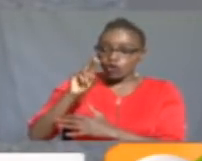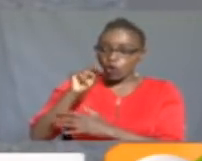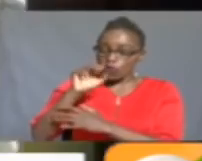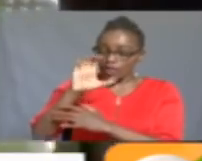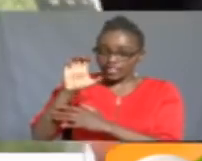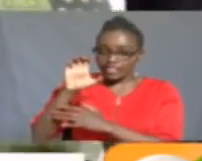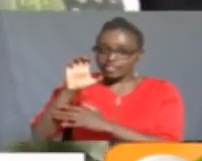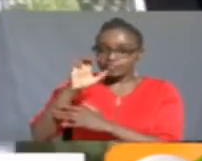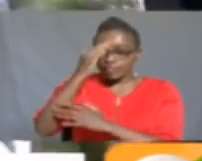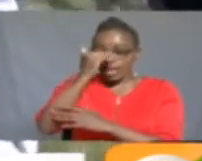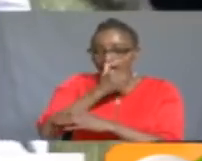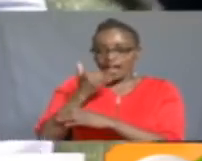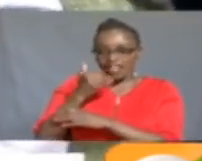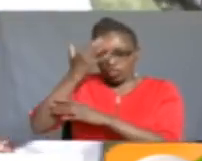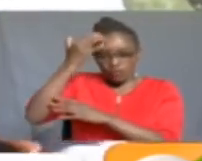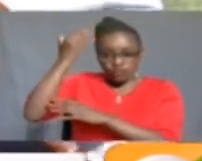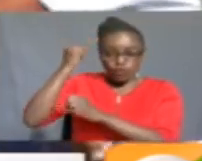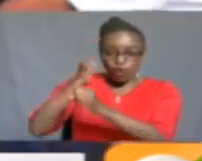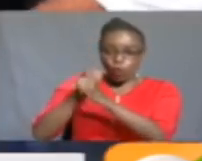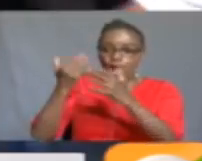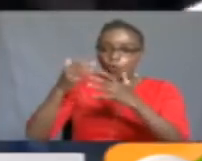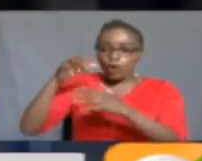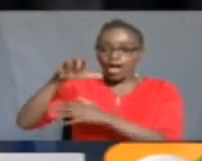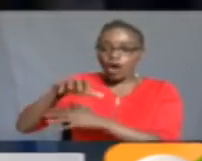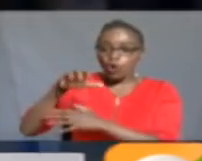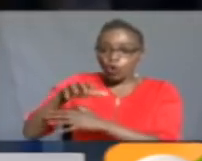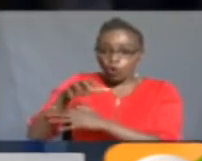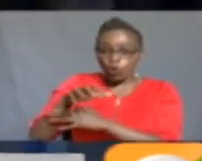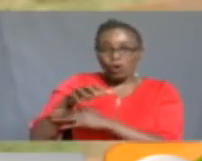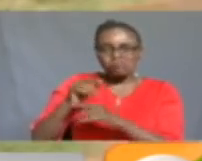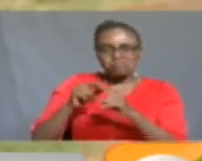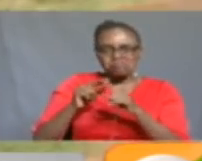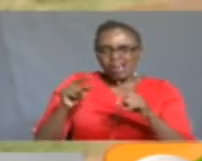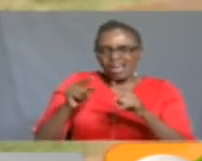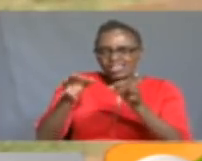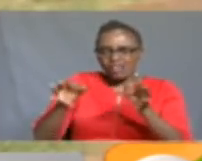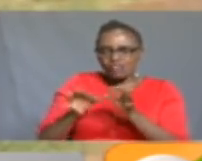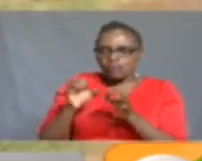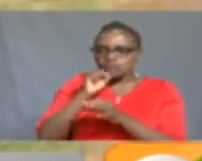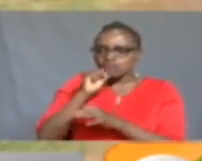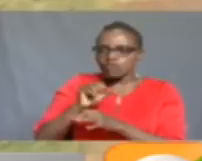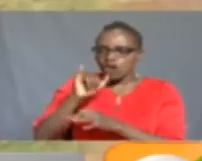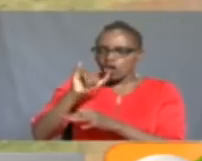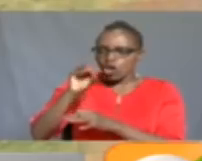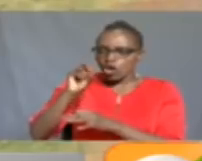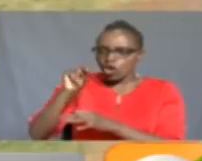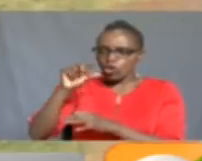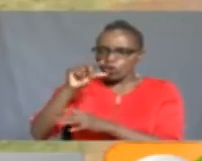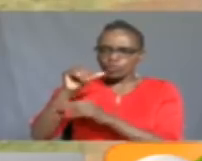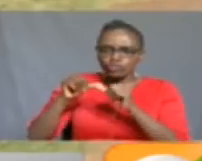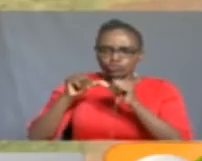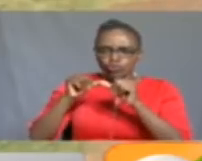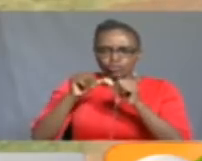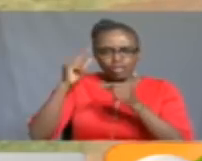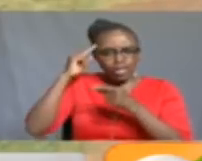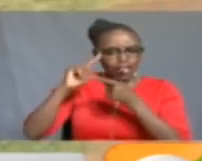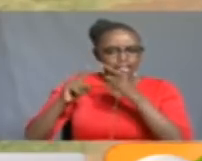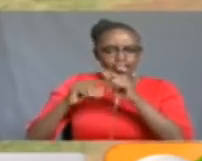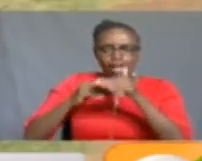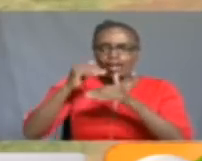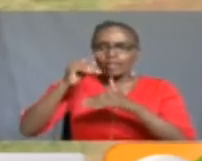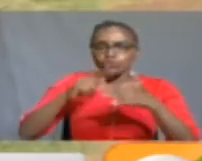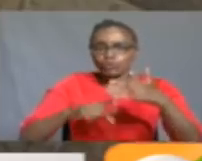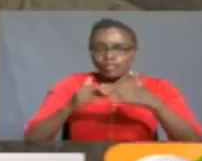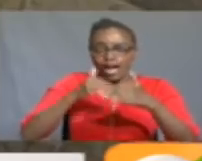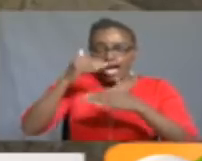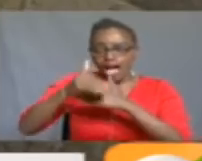Catholic nun who served in the Democratic Republic of Congo. Instead, the family of Mzee Francis Yongi is here to contemplate the next move